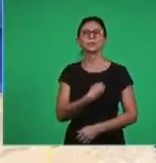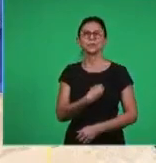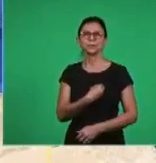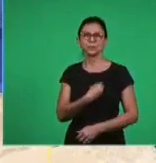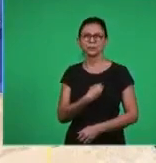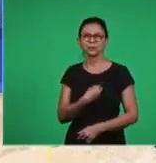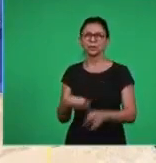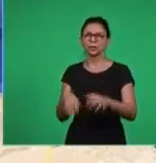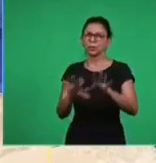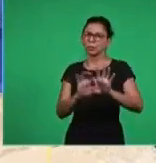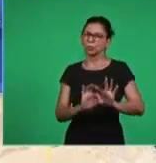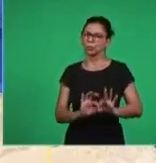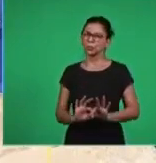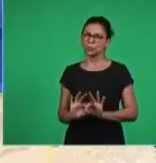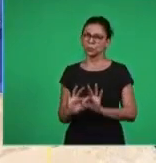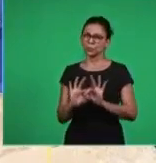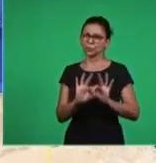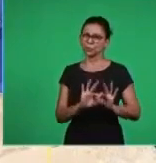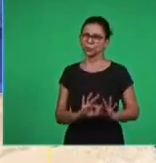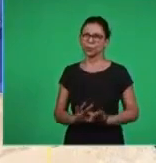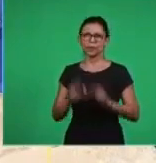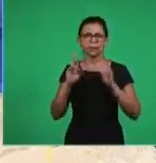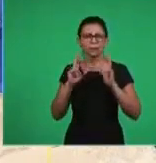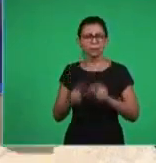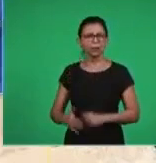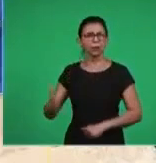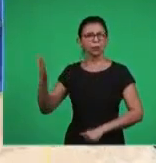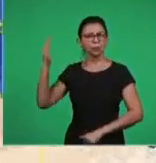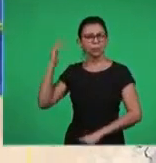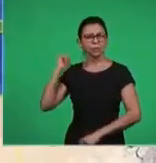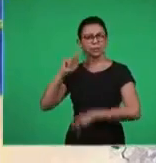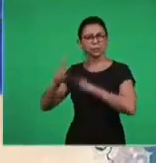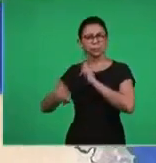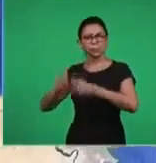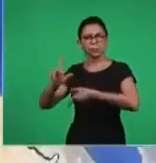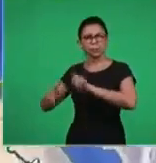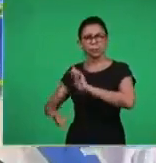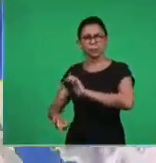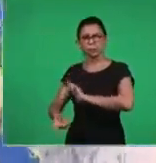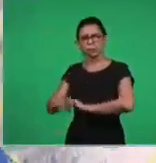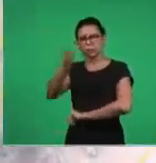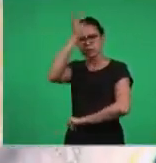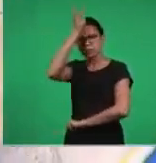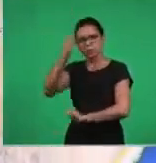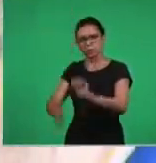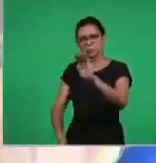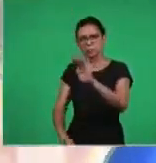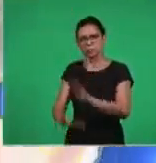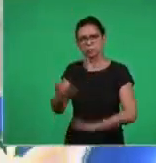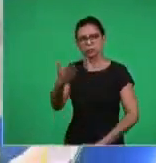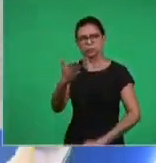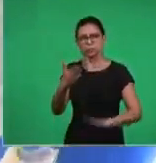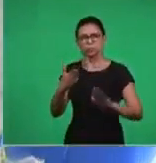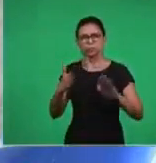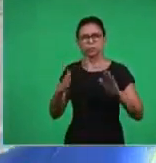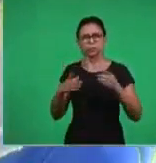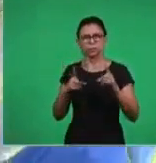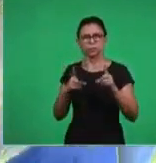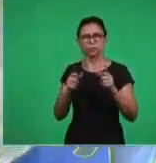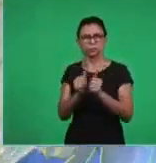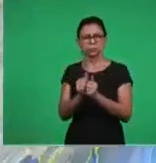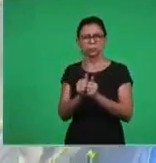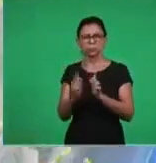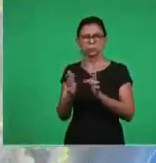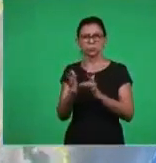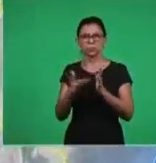live a moment of unity and fellowship as the Hebrews lived and then departed from Egypt, and the disciples with the Lord